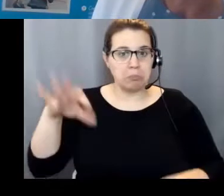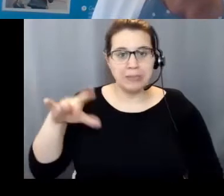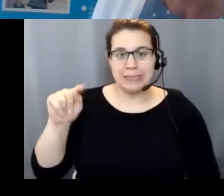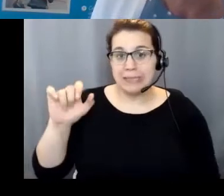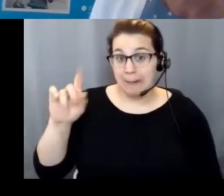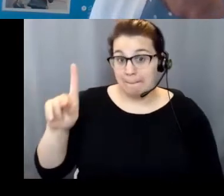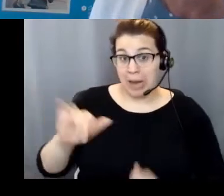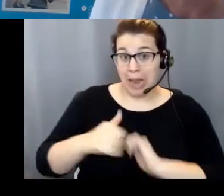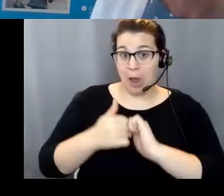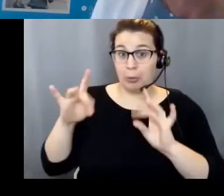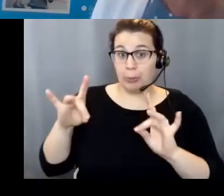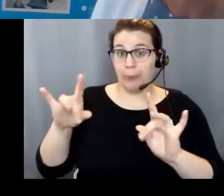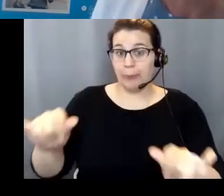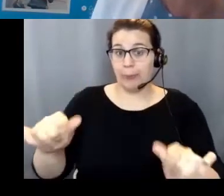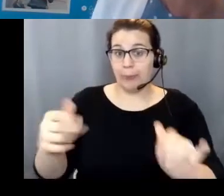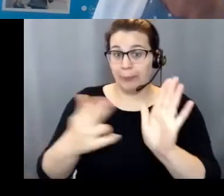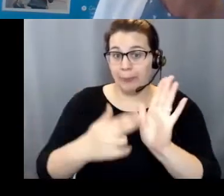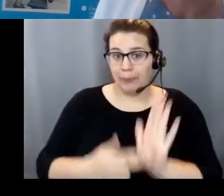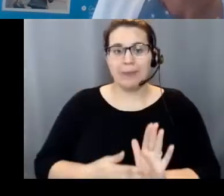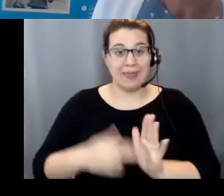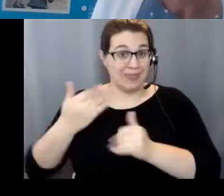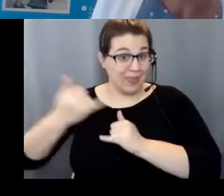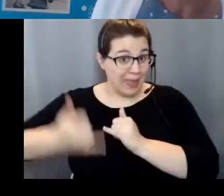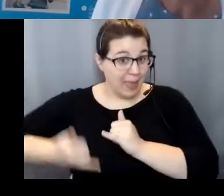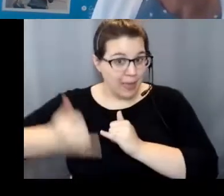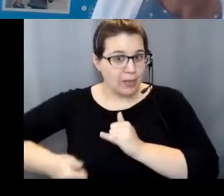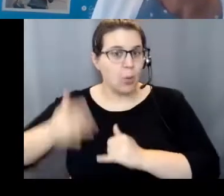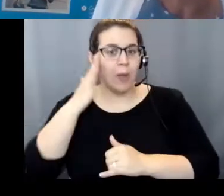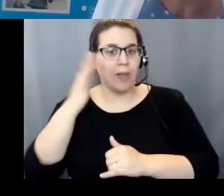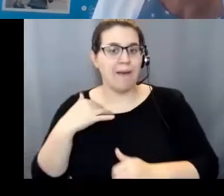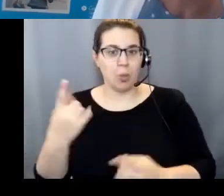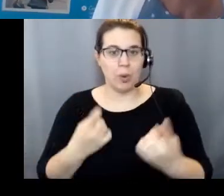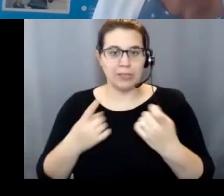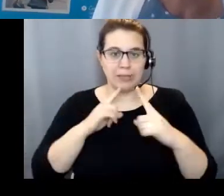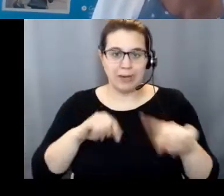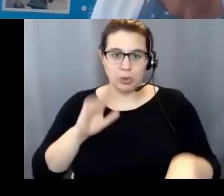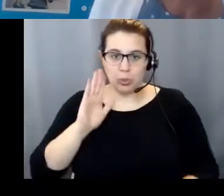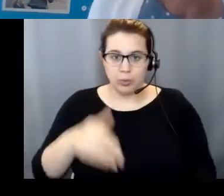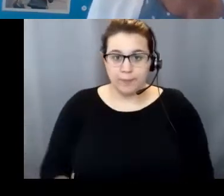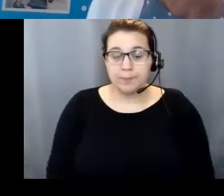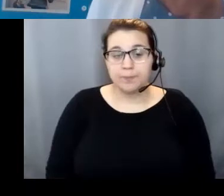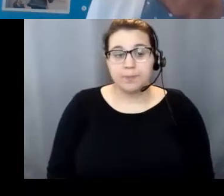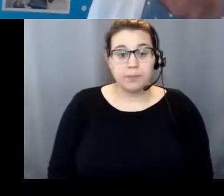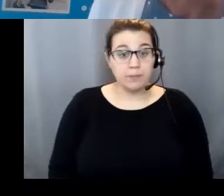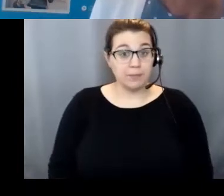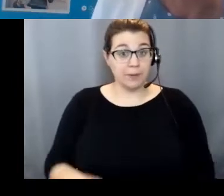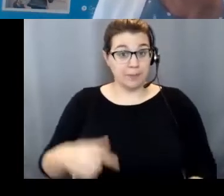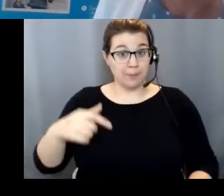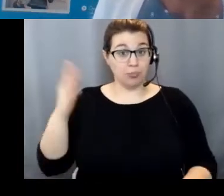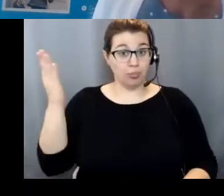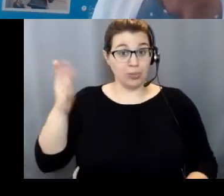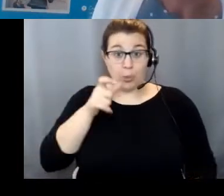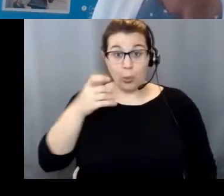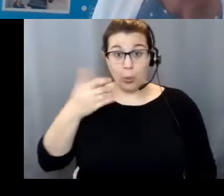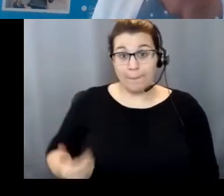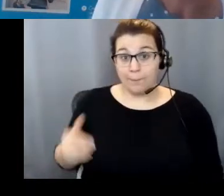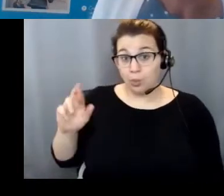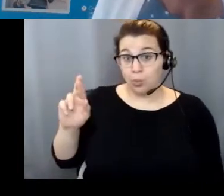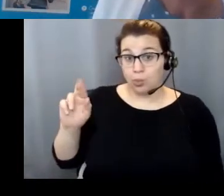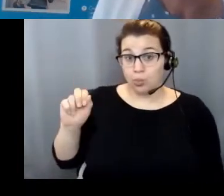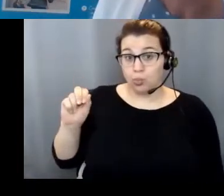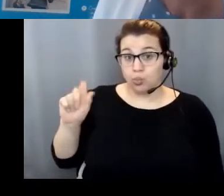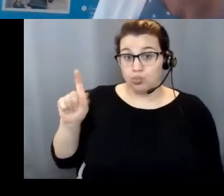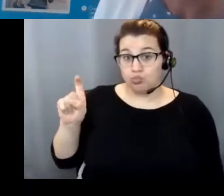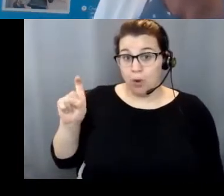and we will include time for Q&A at the end. So your presenters for today's webinar will be myself, Roxanne Clay. I am with the